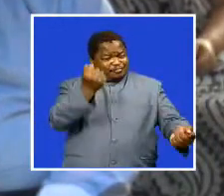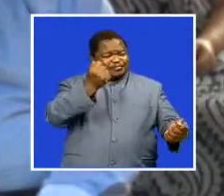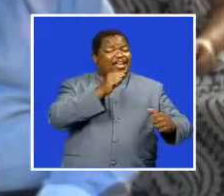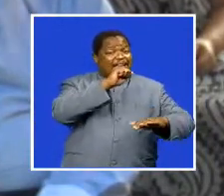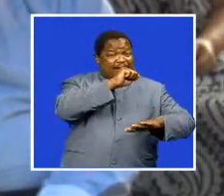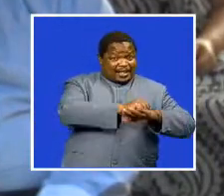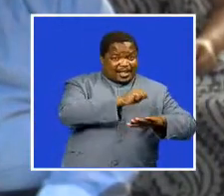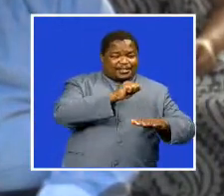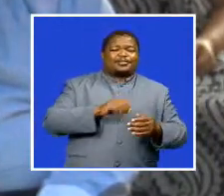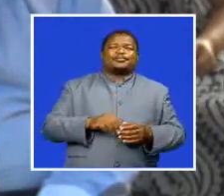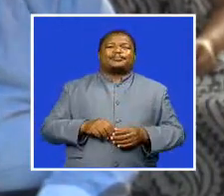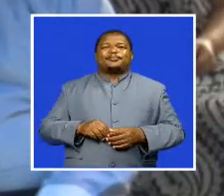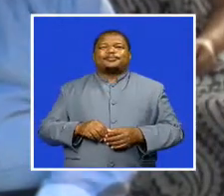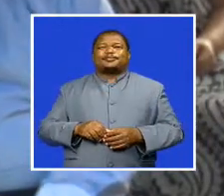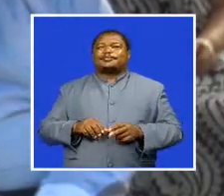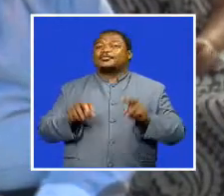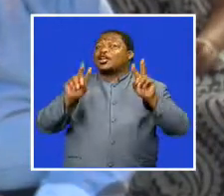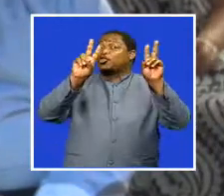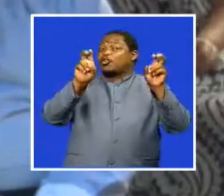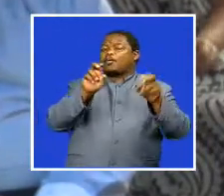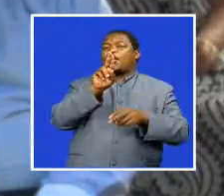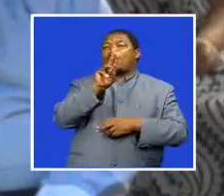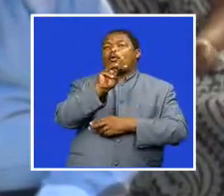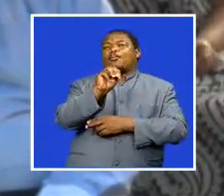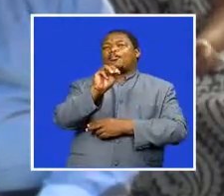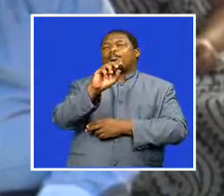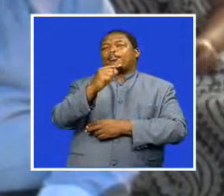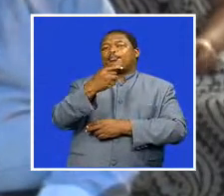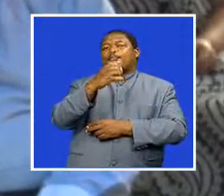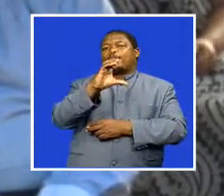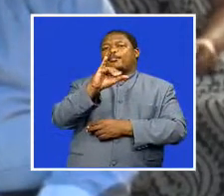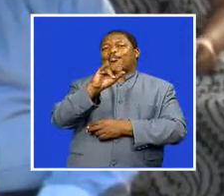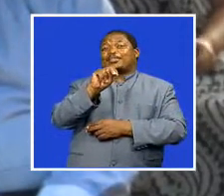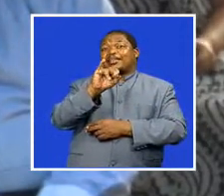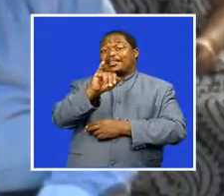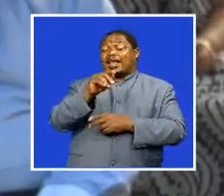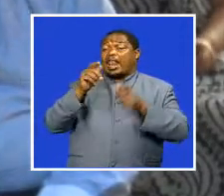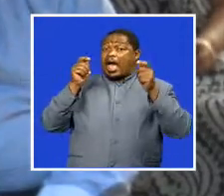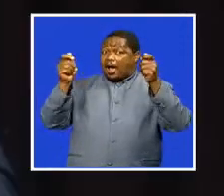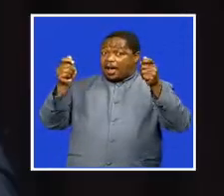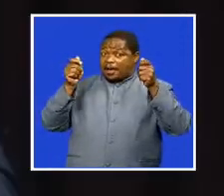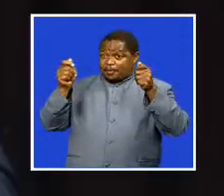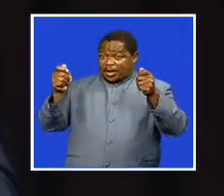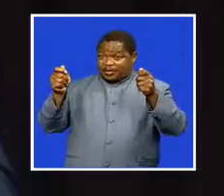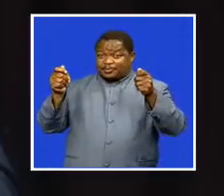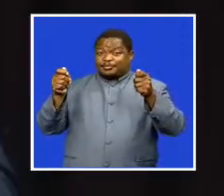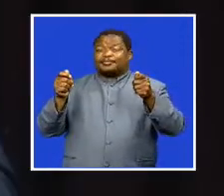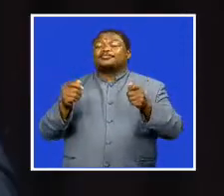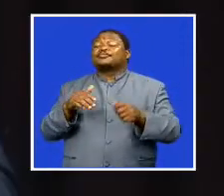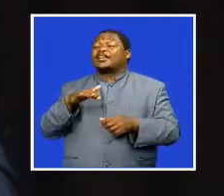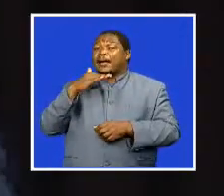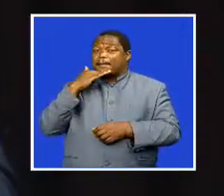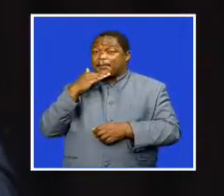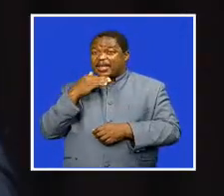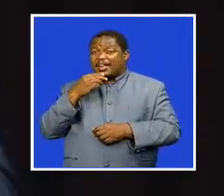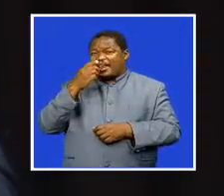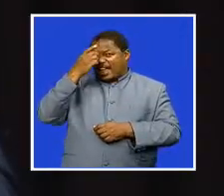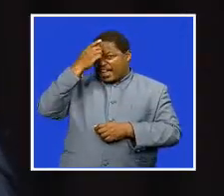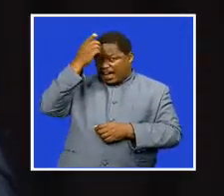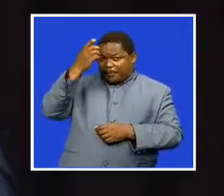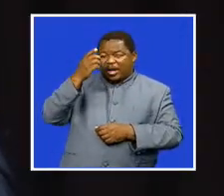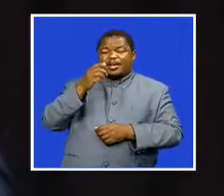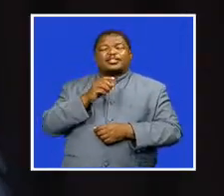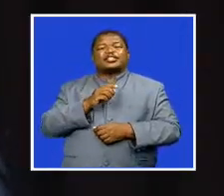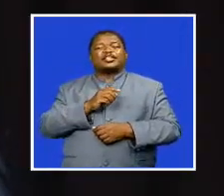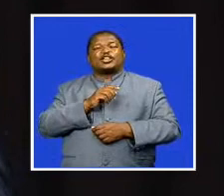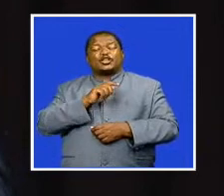National Campaign once more signifies His Majesty's government and Emaswati's commitment